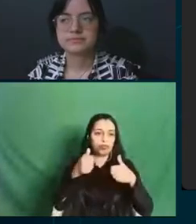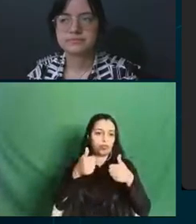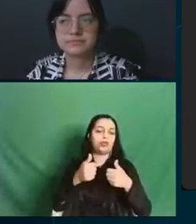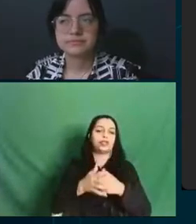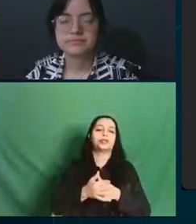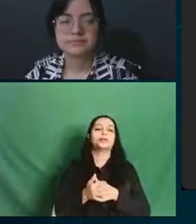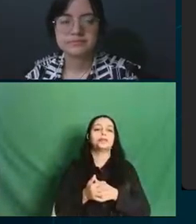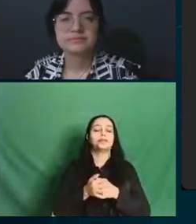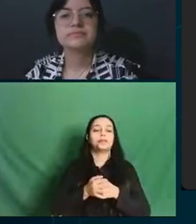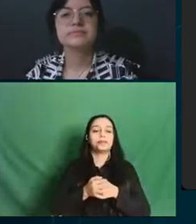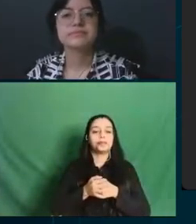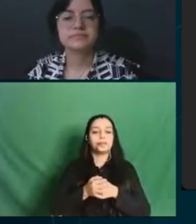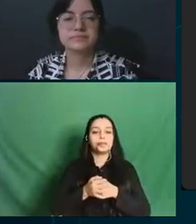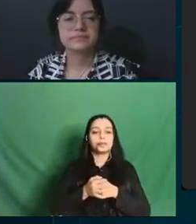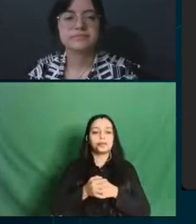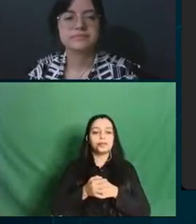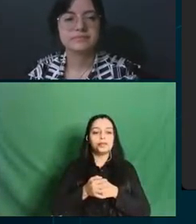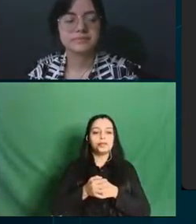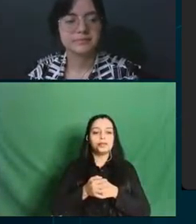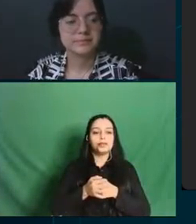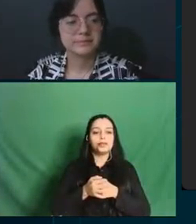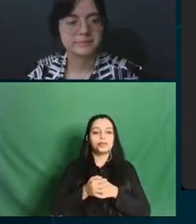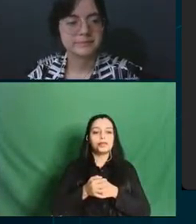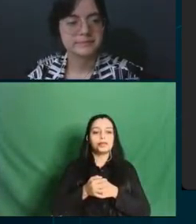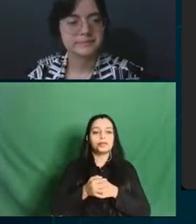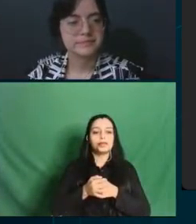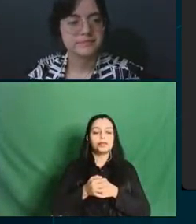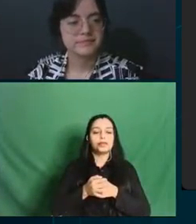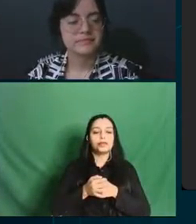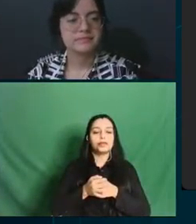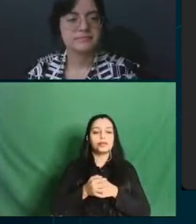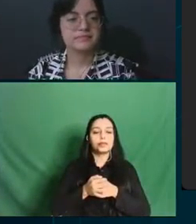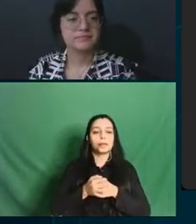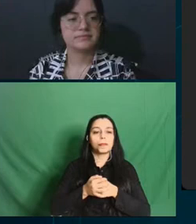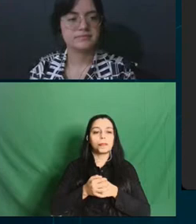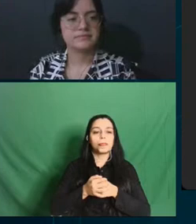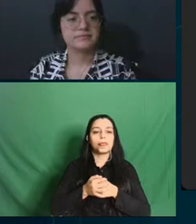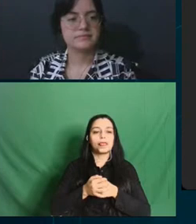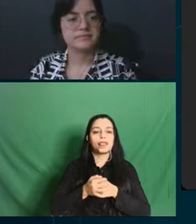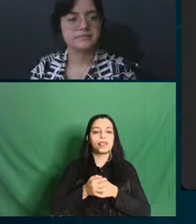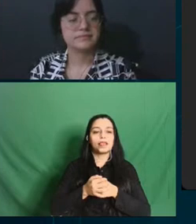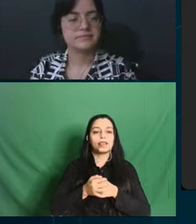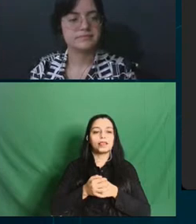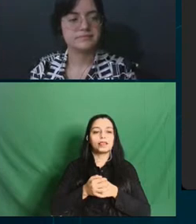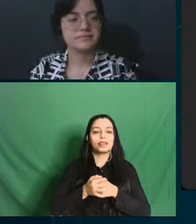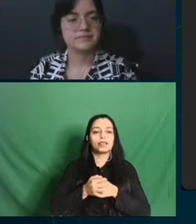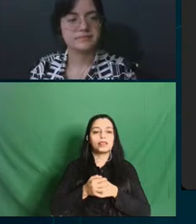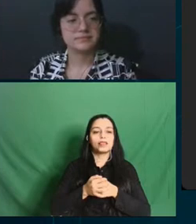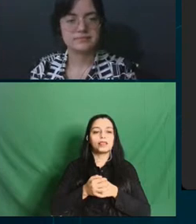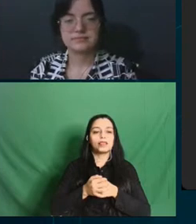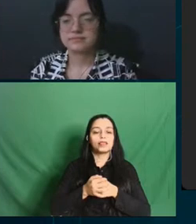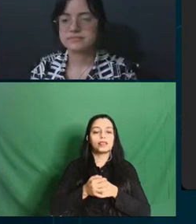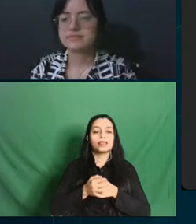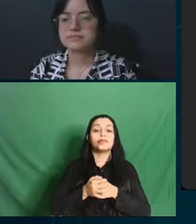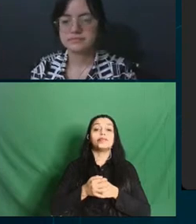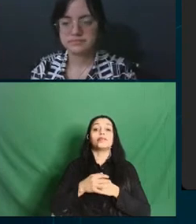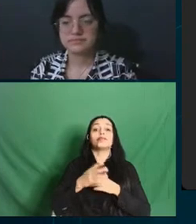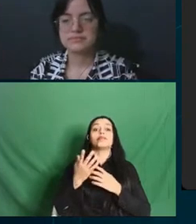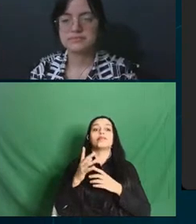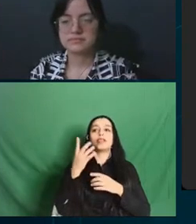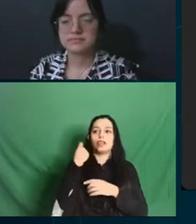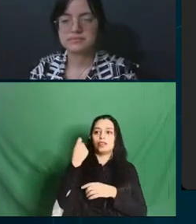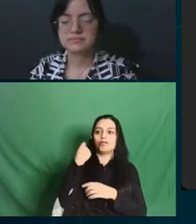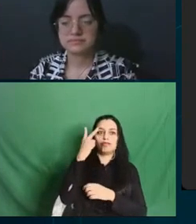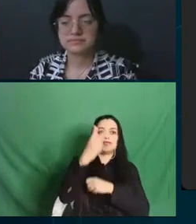this is being done by technology. Now that you have that on the ground, you can start to collect all of that data.